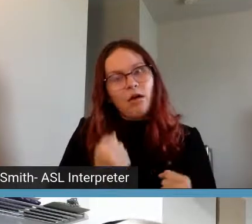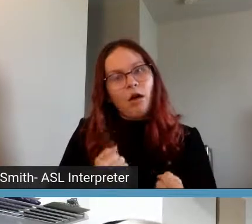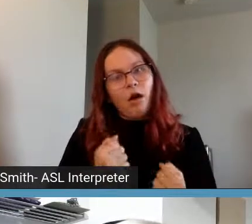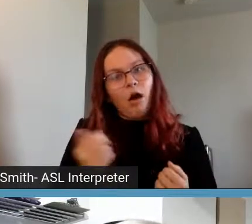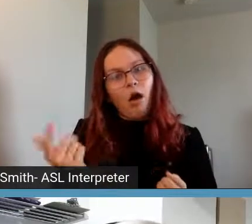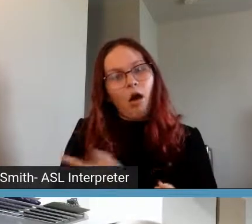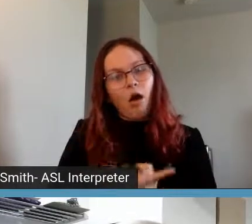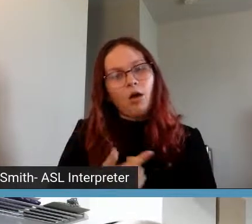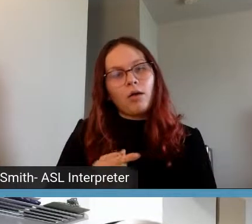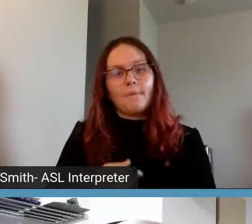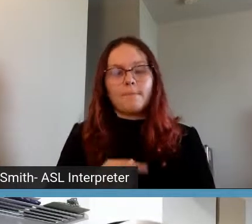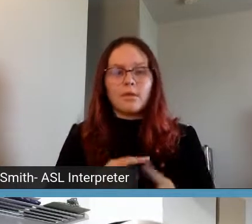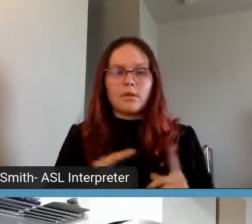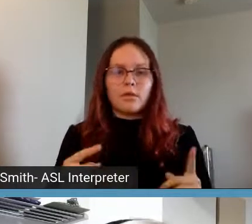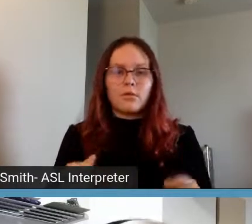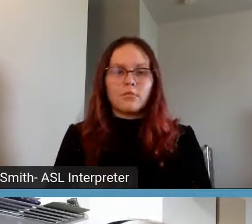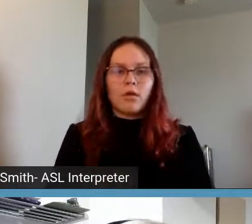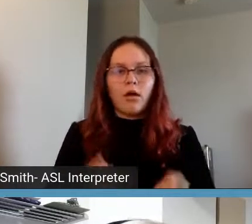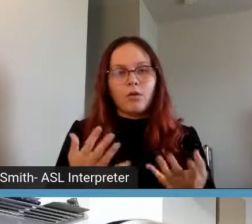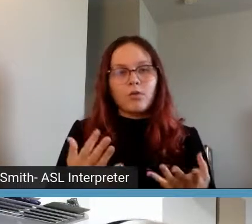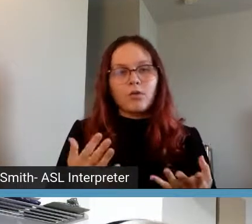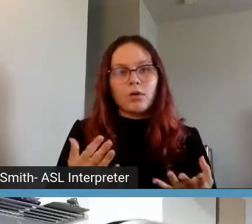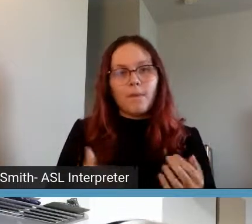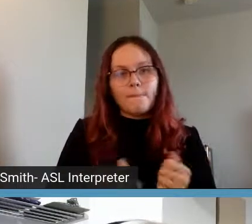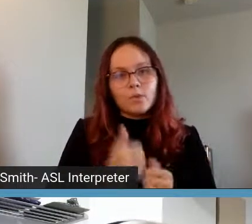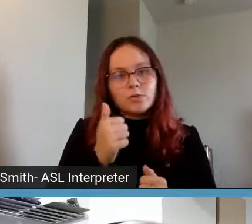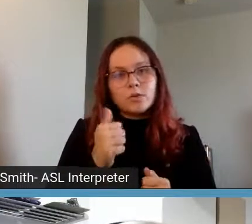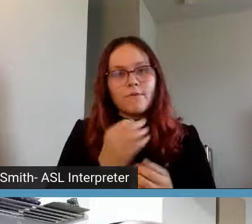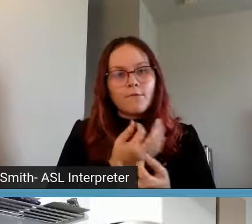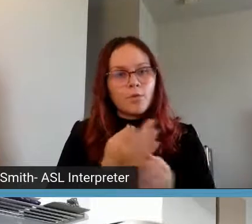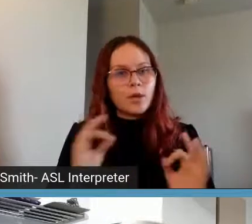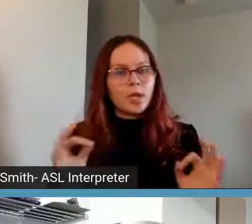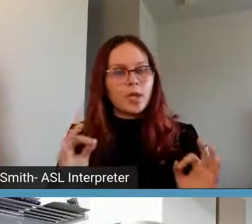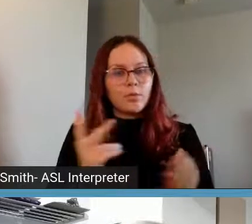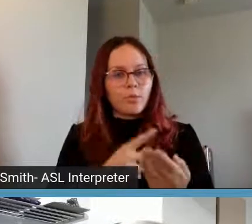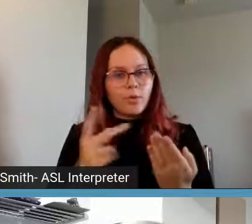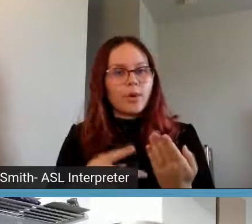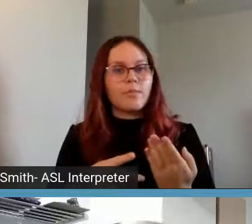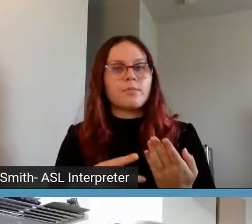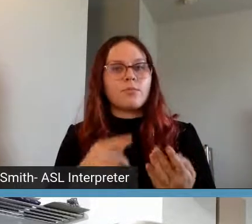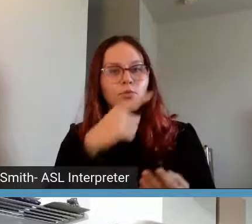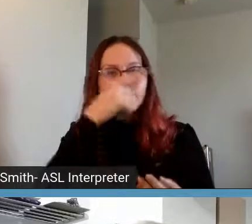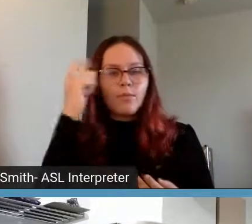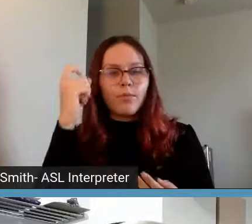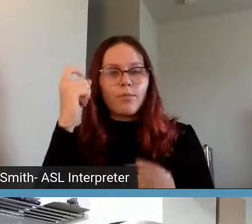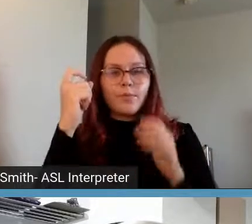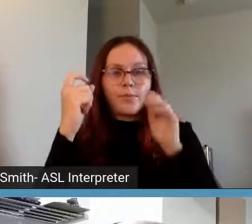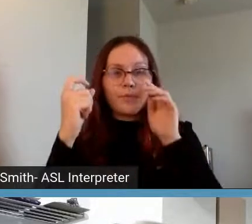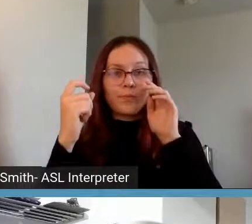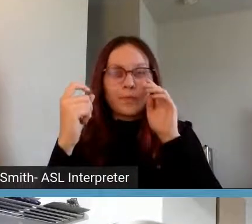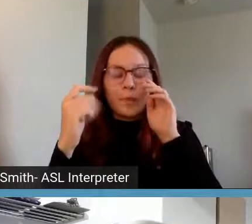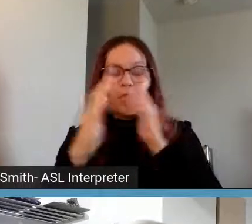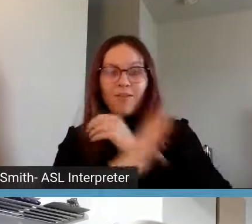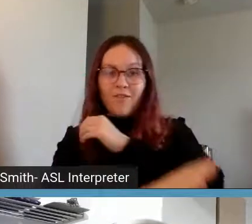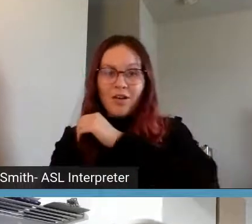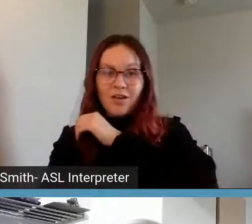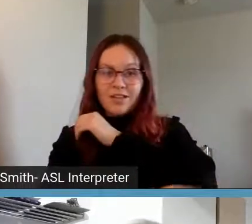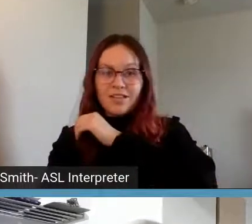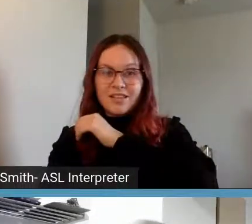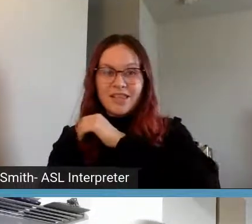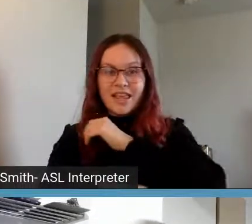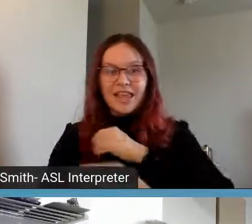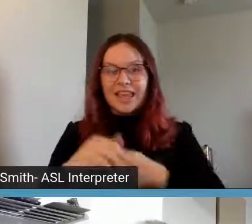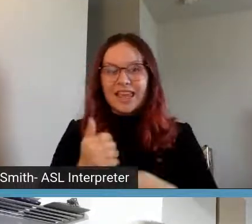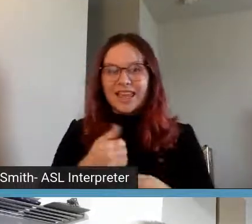virtual programs were completely free through the summer. In the fall, anything that had been free before,